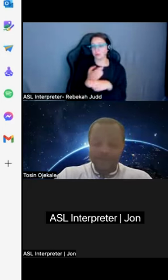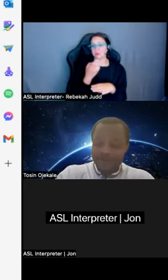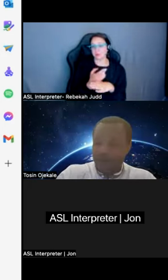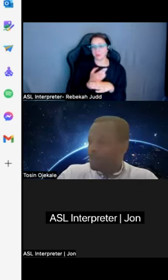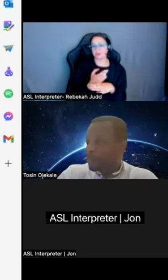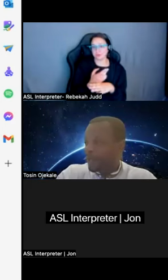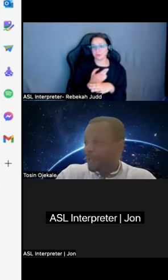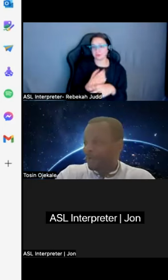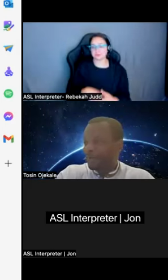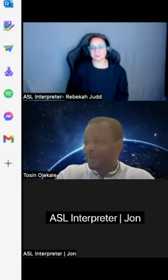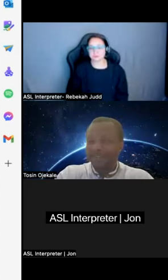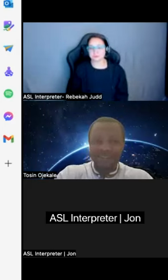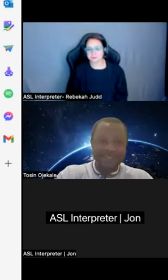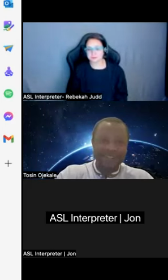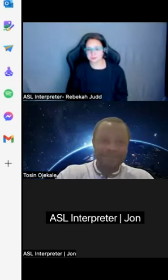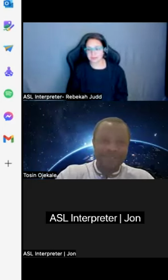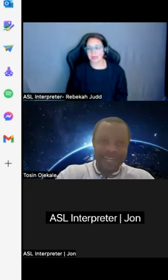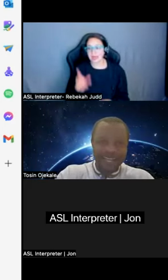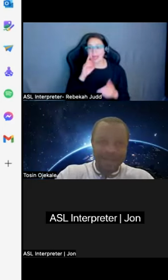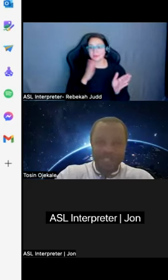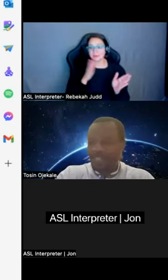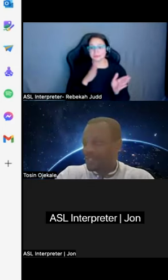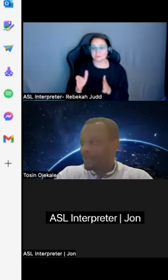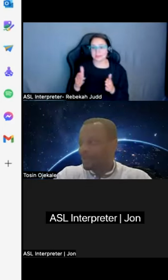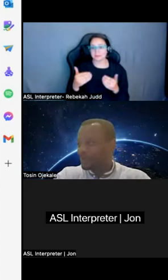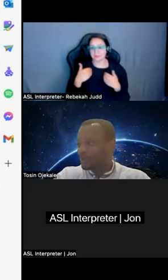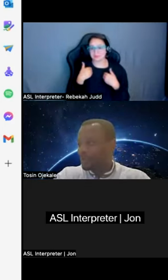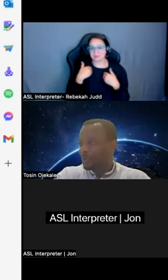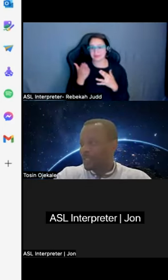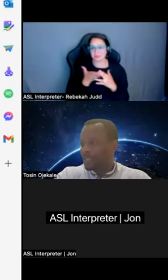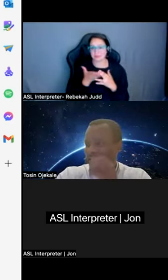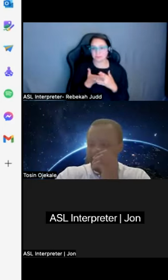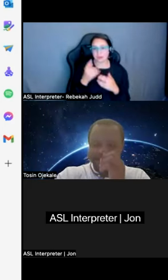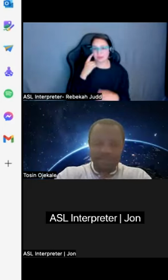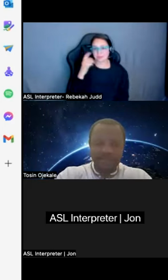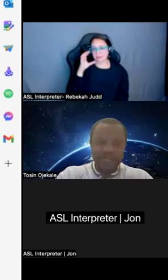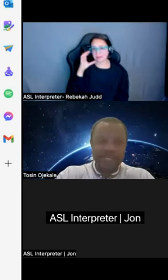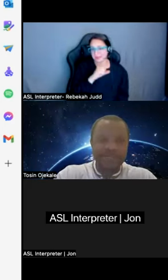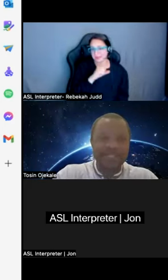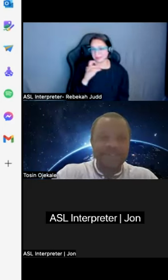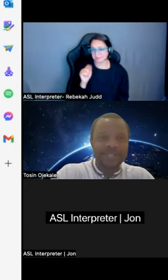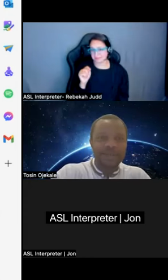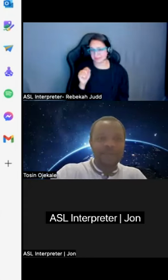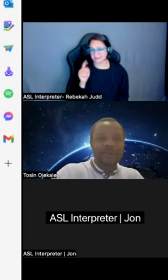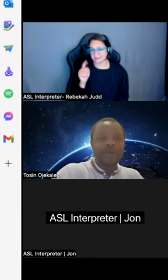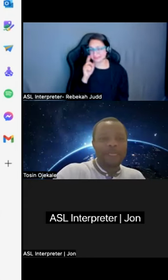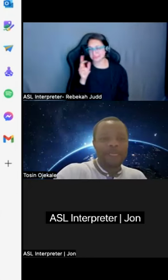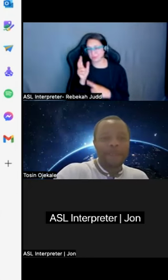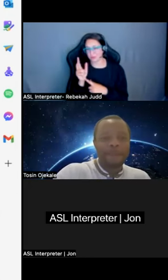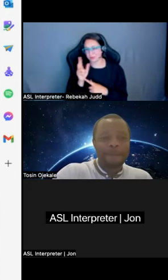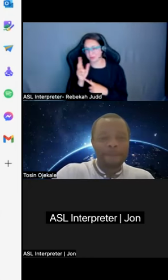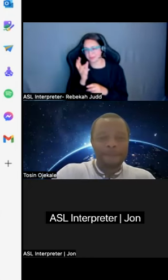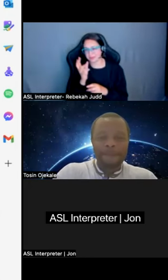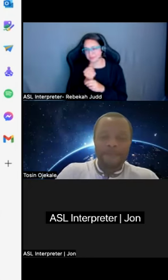for us to have a break on the dot, but I think I missed it. So we'll do it in the next 3 minutes. So let's just take one more.